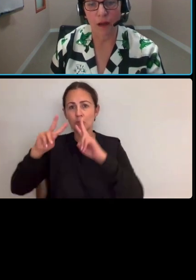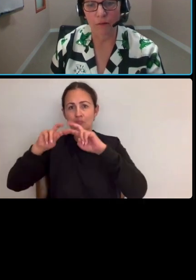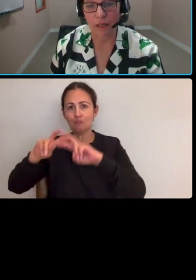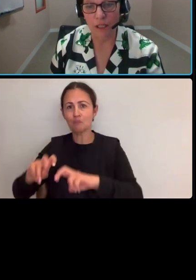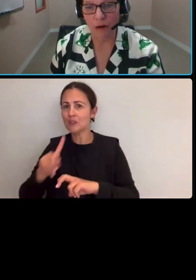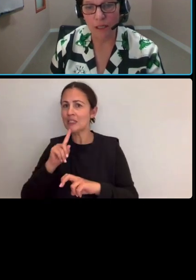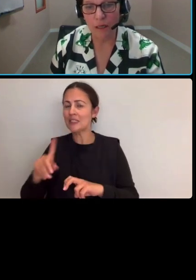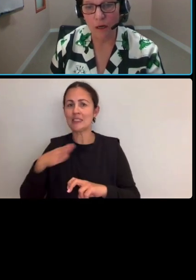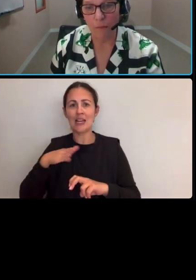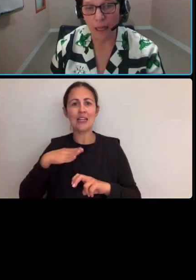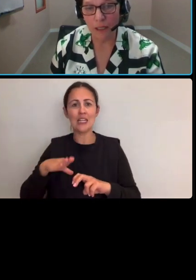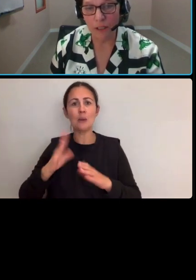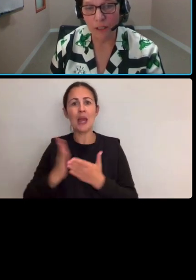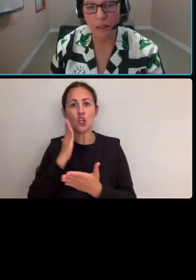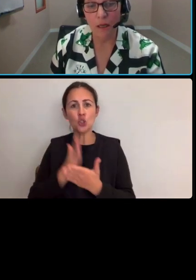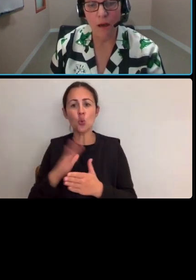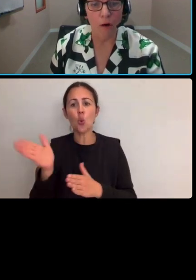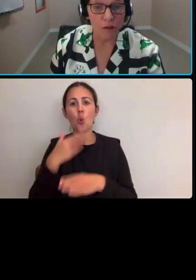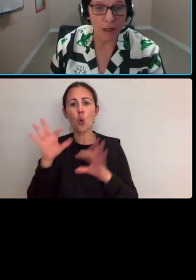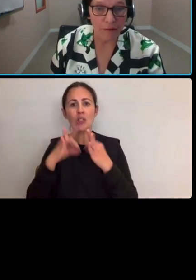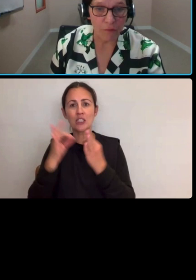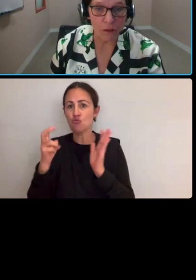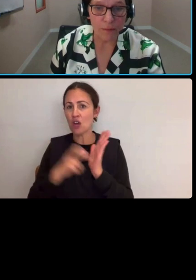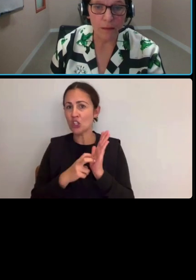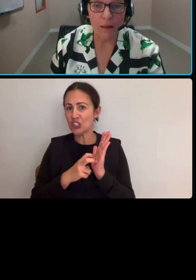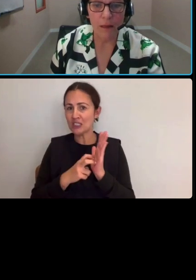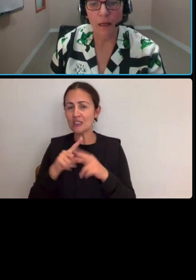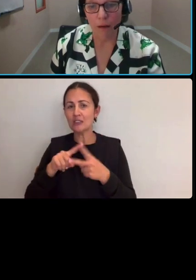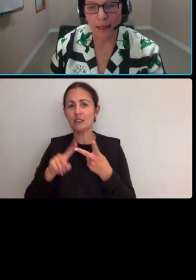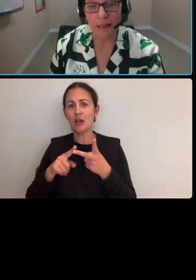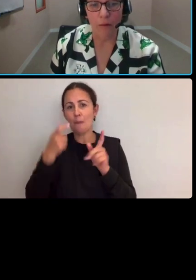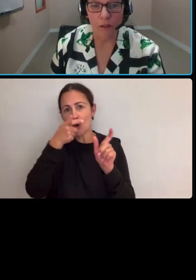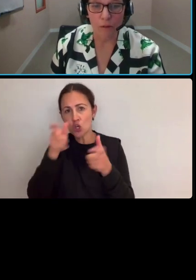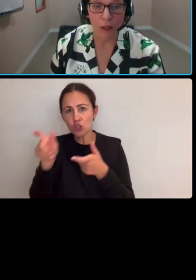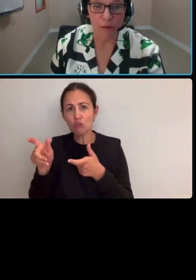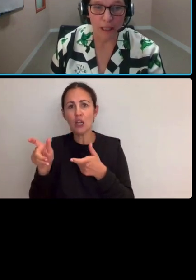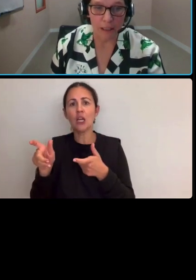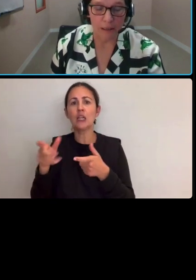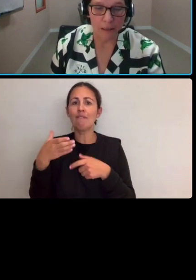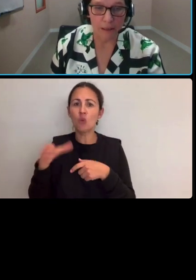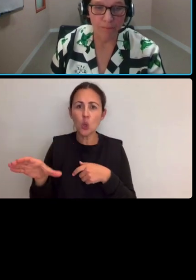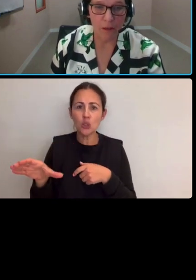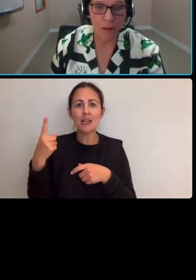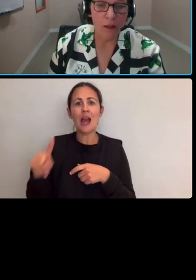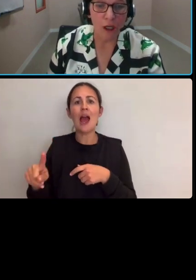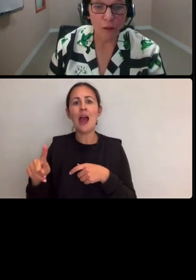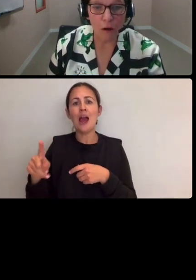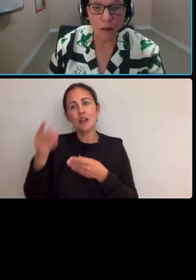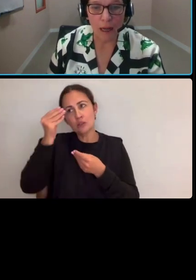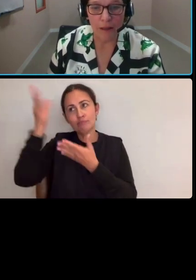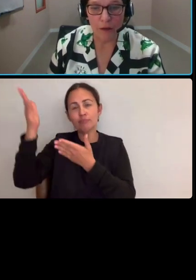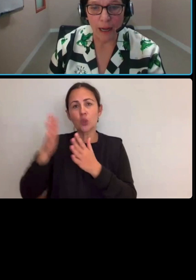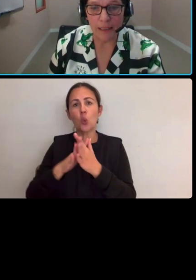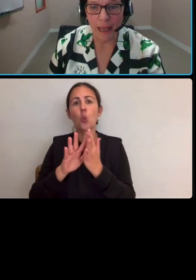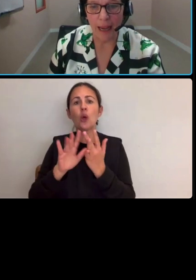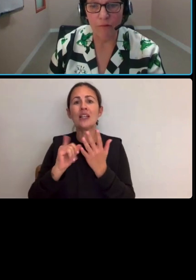such as provider registration and obligations, monitoring and enforcement, complaints and whistleblower protections. The new